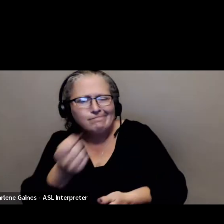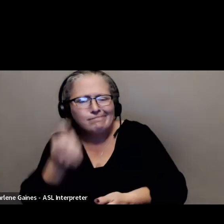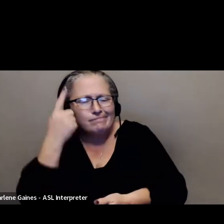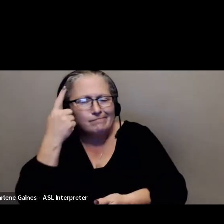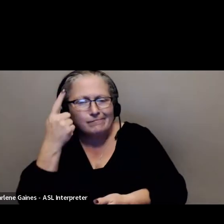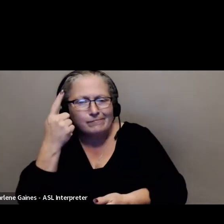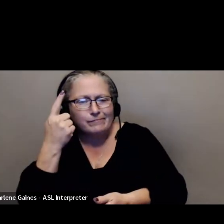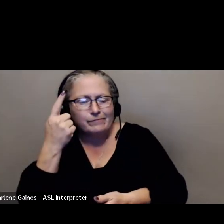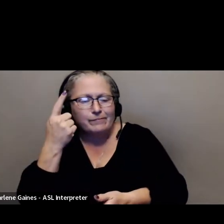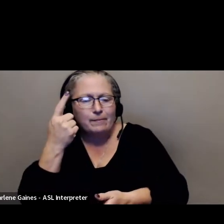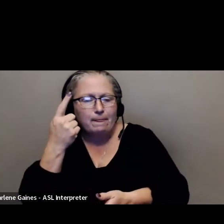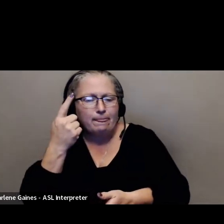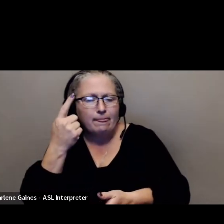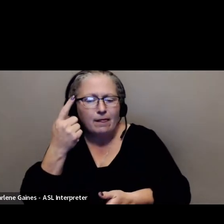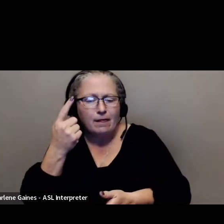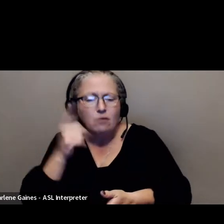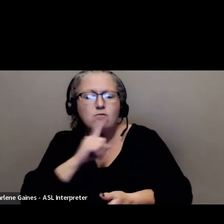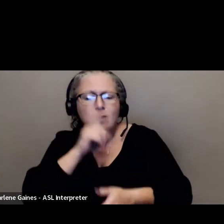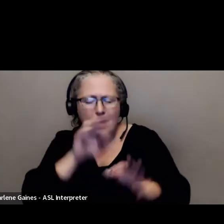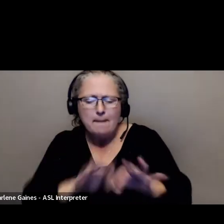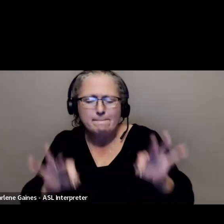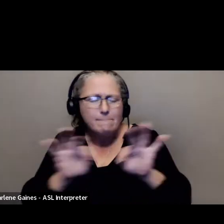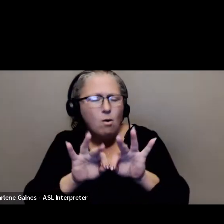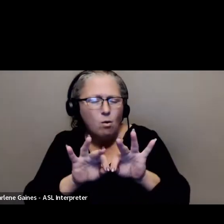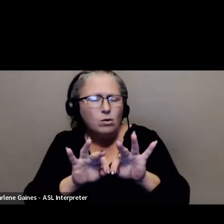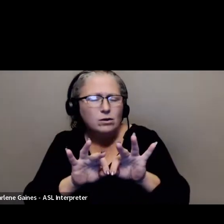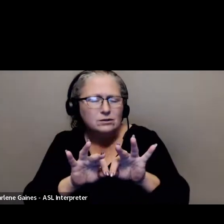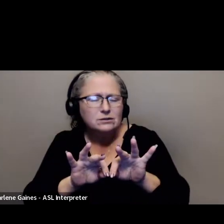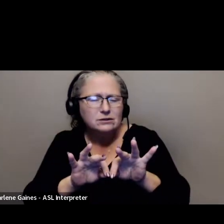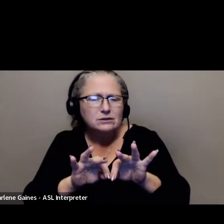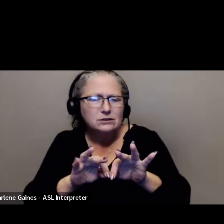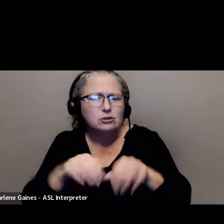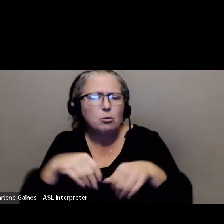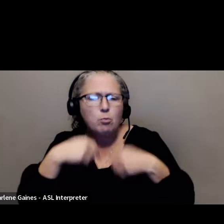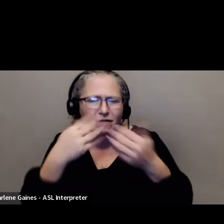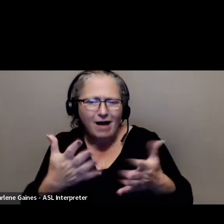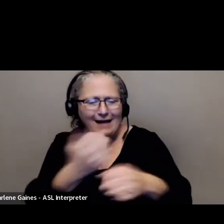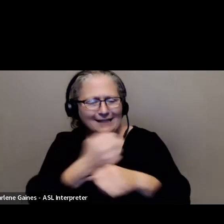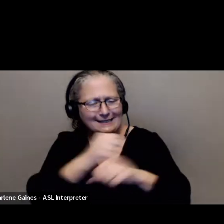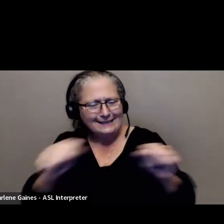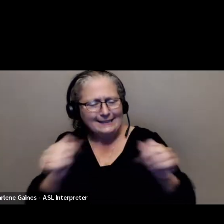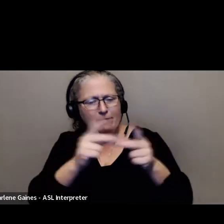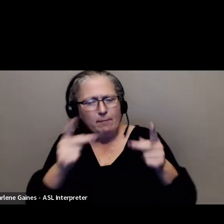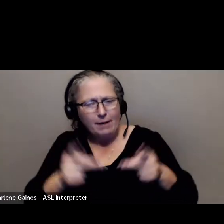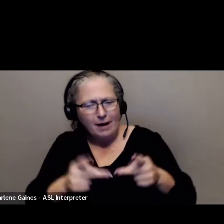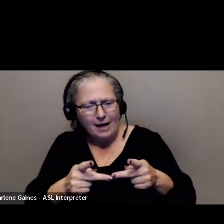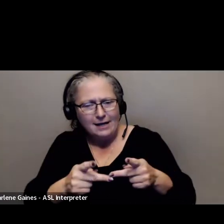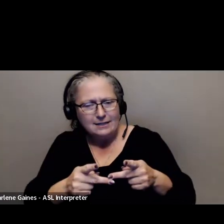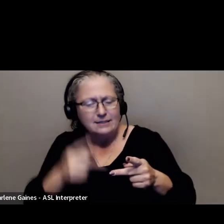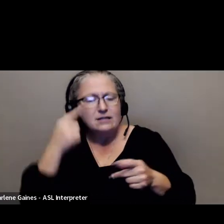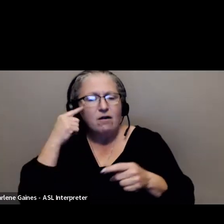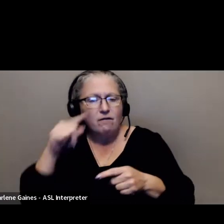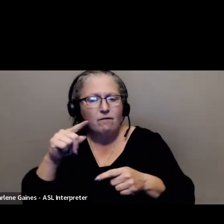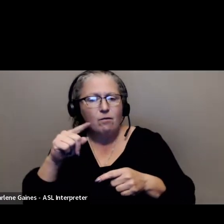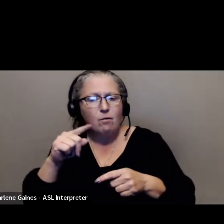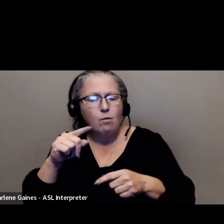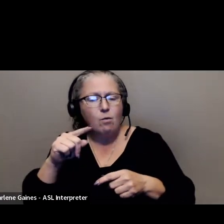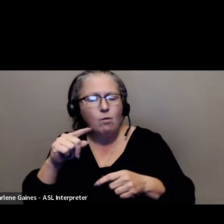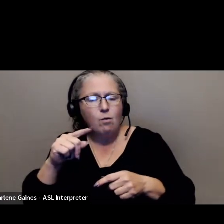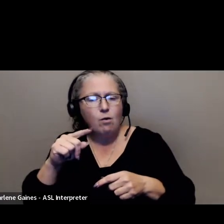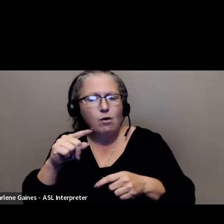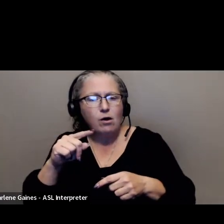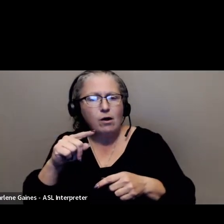understand. And so it's really important to provide that safe space for not only